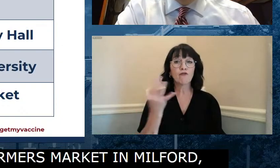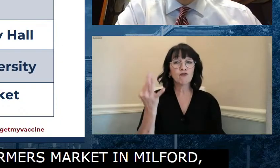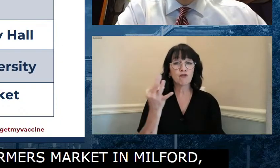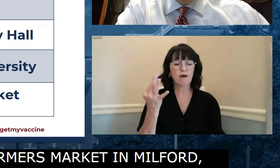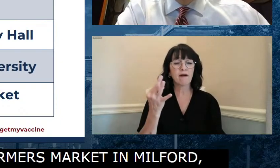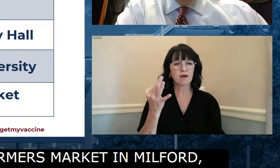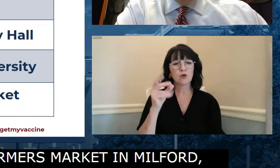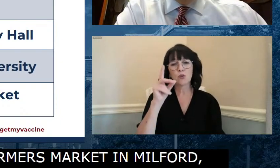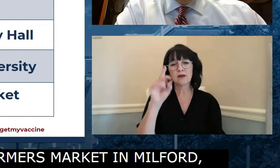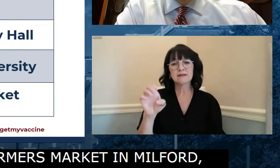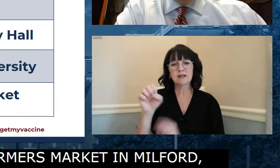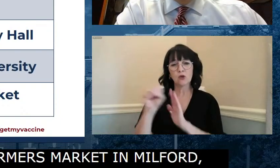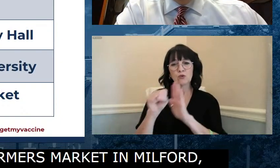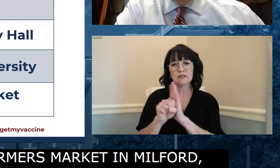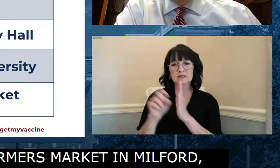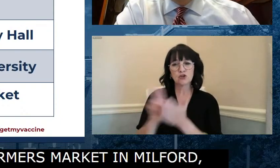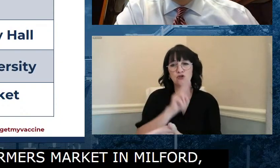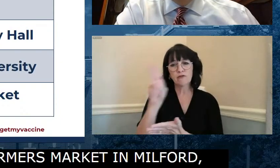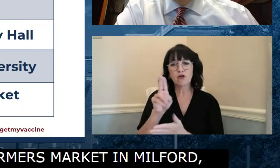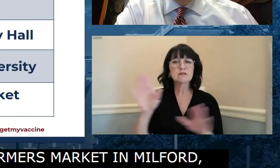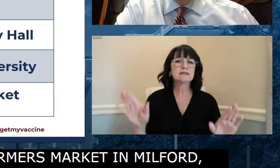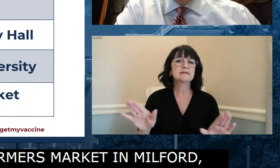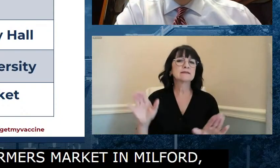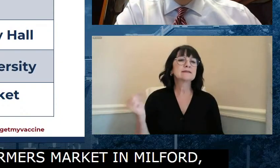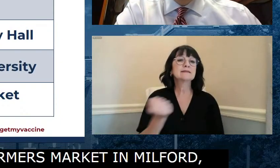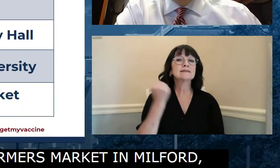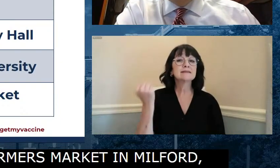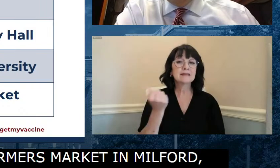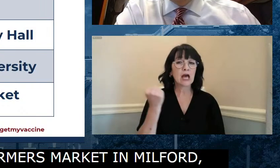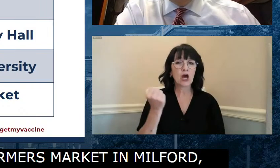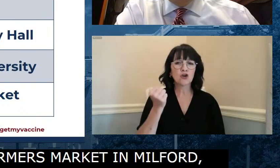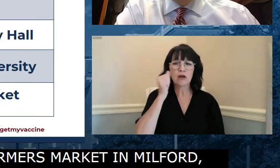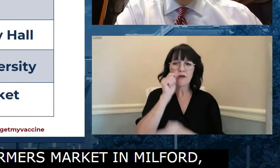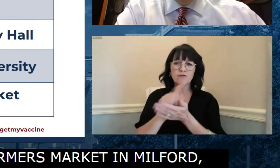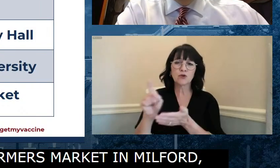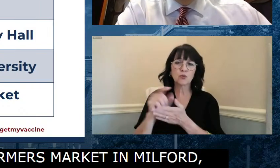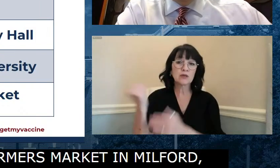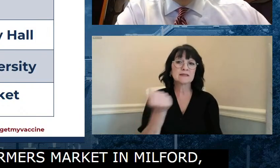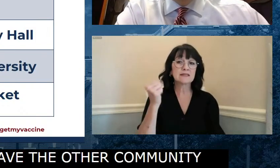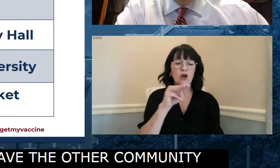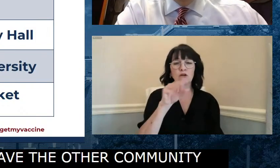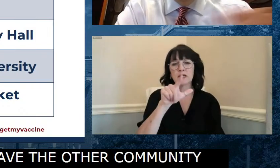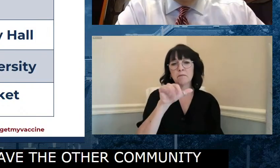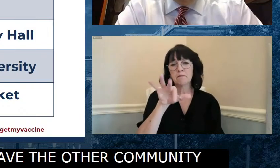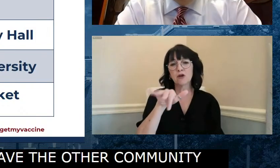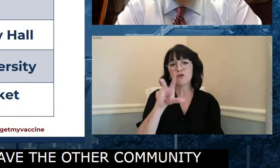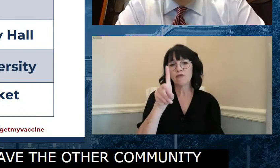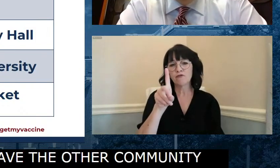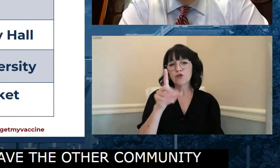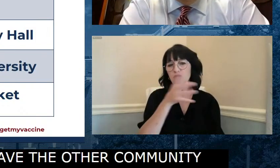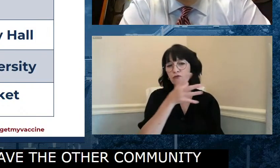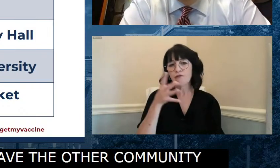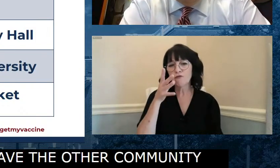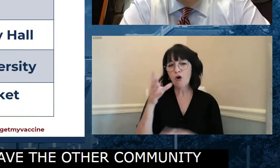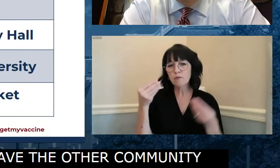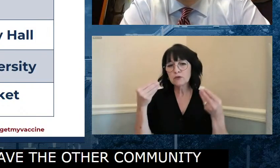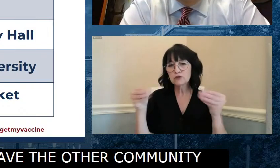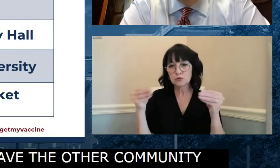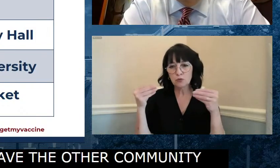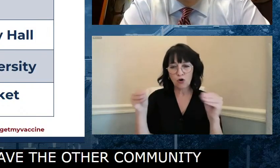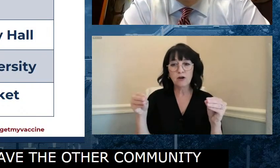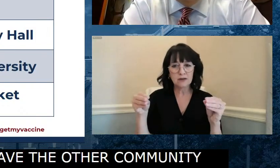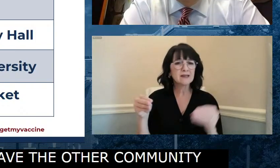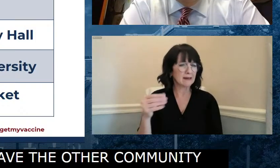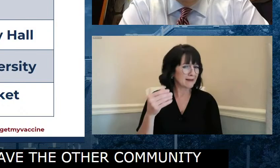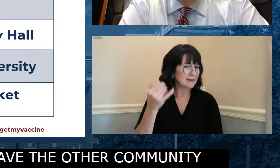d.gov/find my vaccine, we also have all the other community events. There's church events that pop up on the weekend. There's events that Lisa Henry's